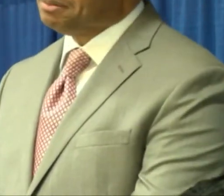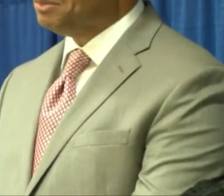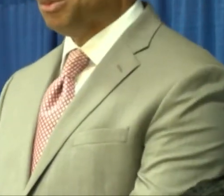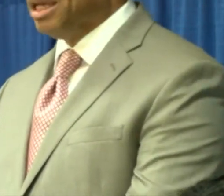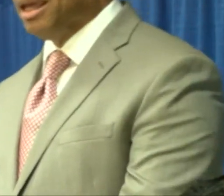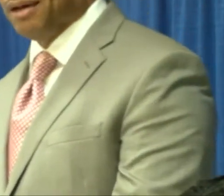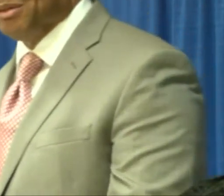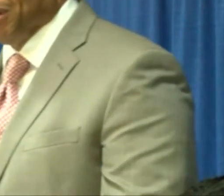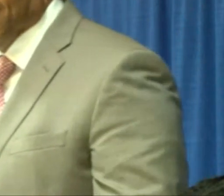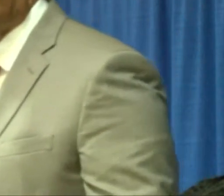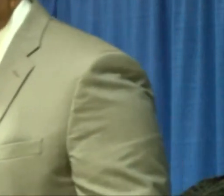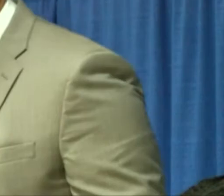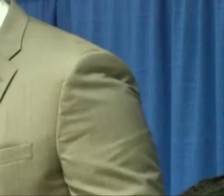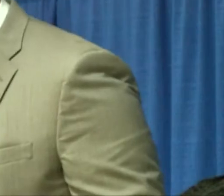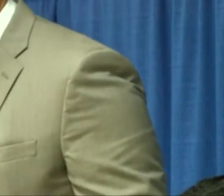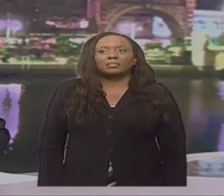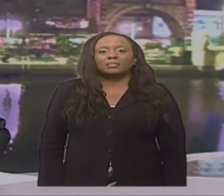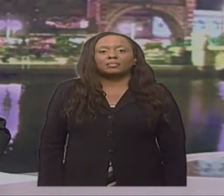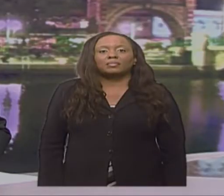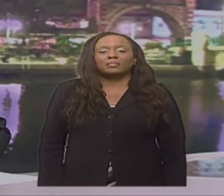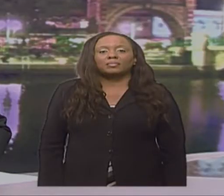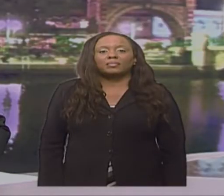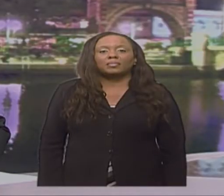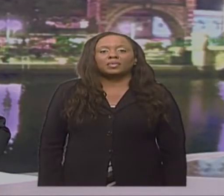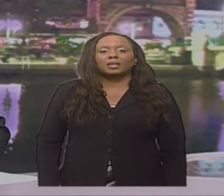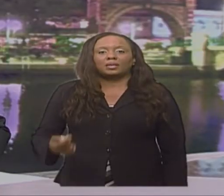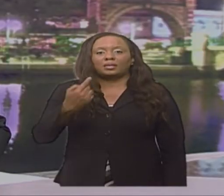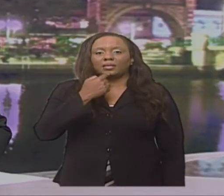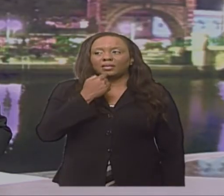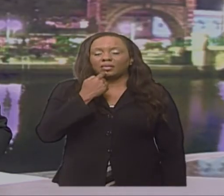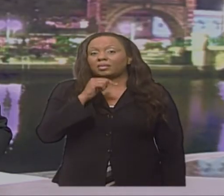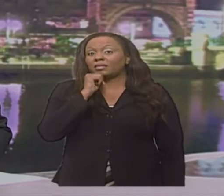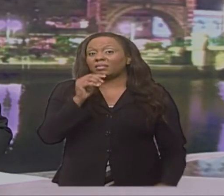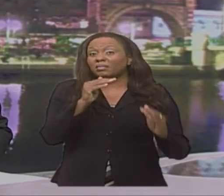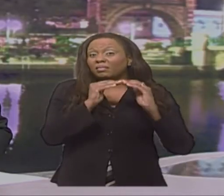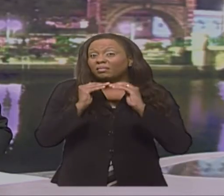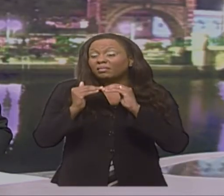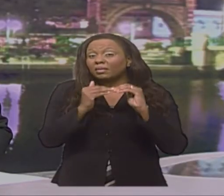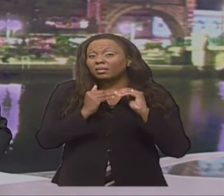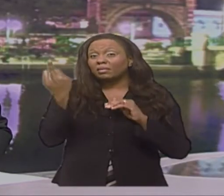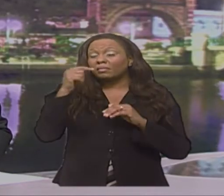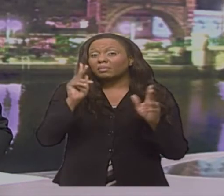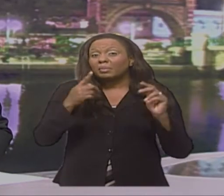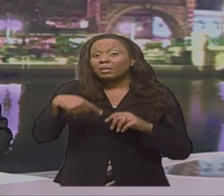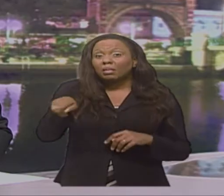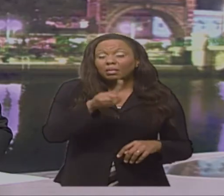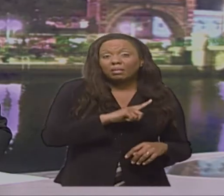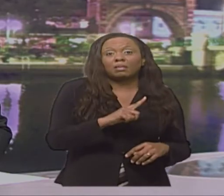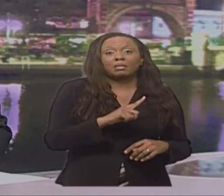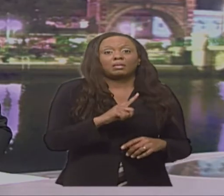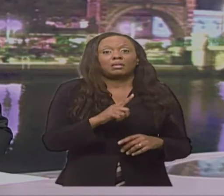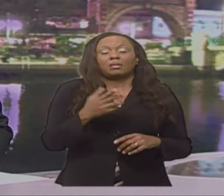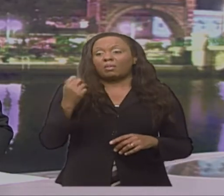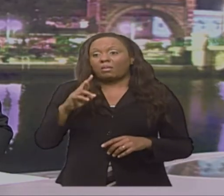silent when they have to pay out. Mr. Sinclair adds that it is not fair to the taxpayer or the authority, since neither